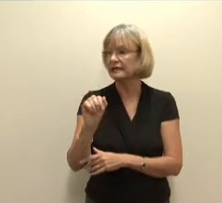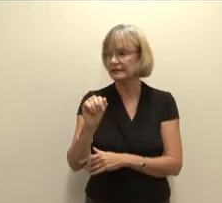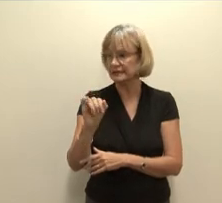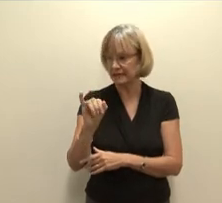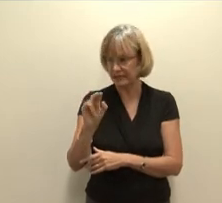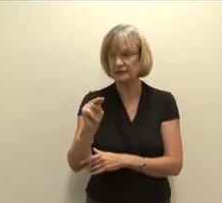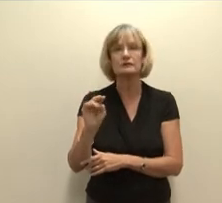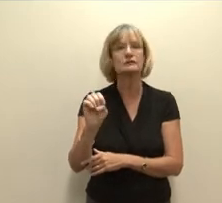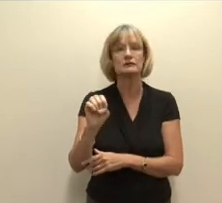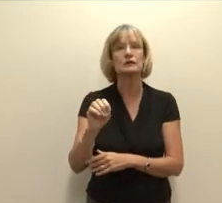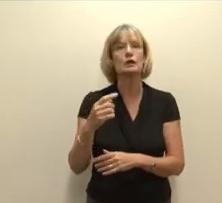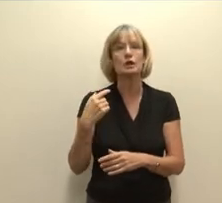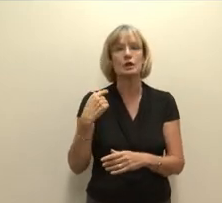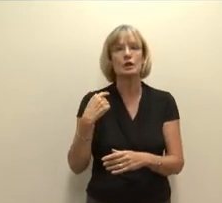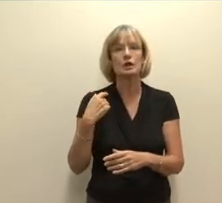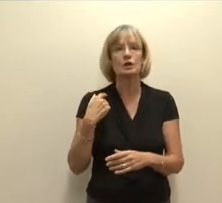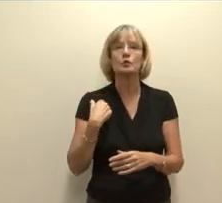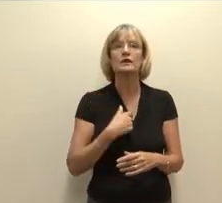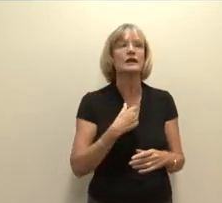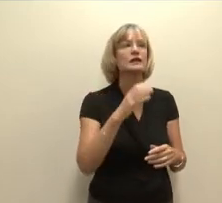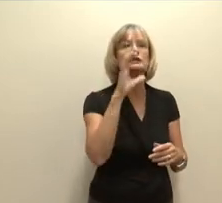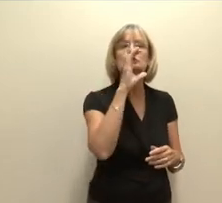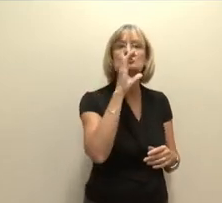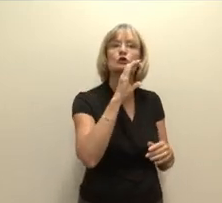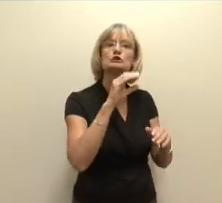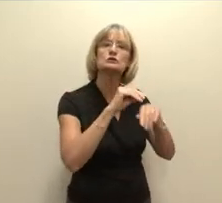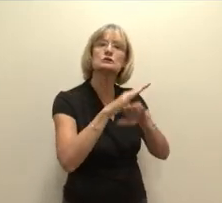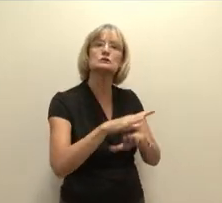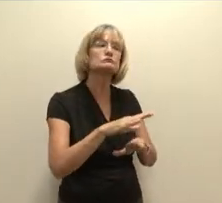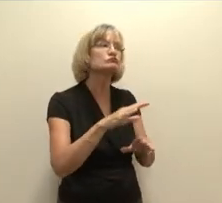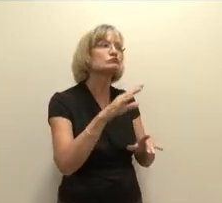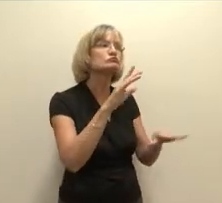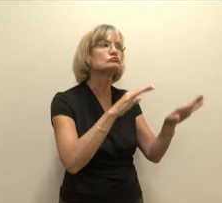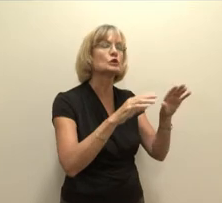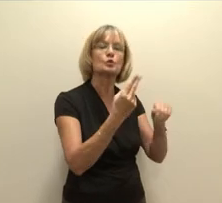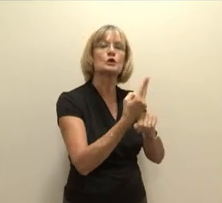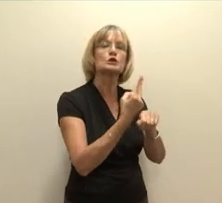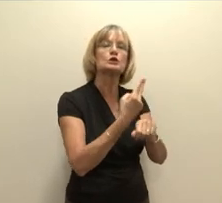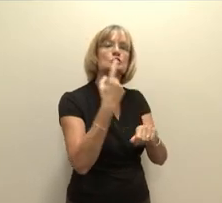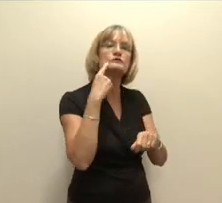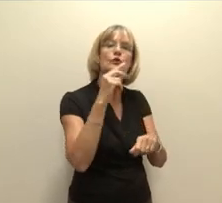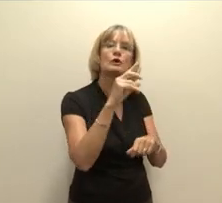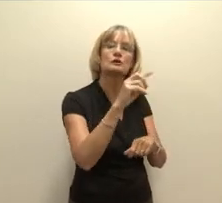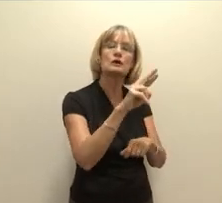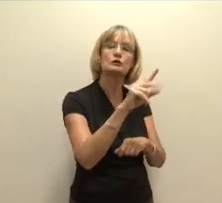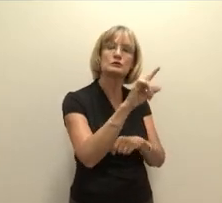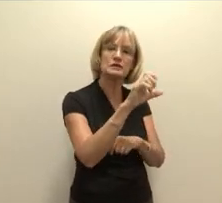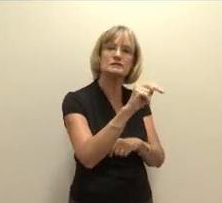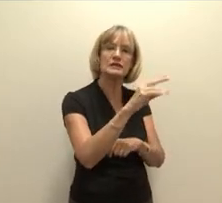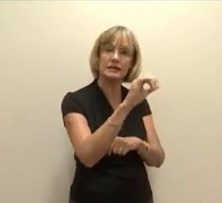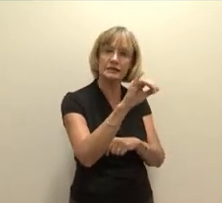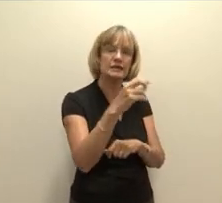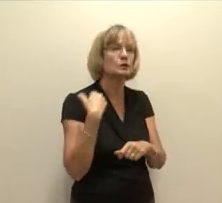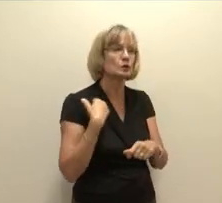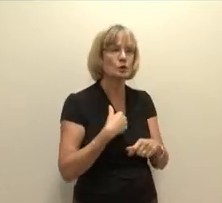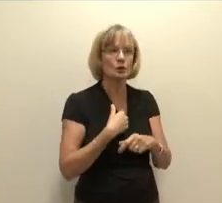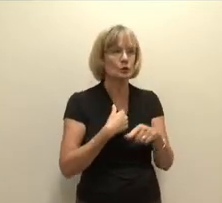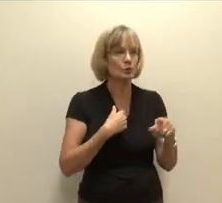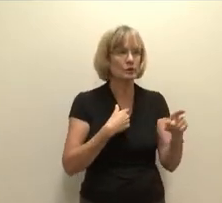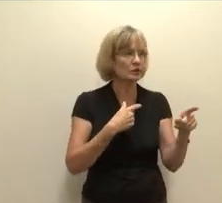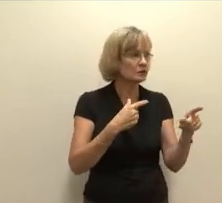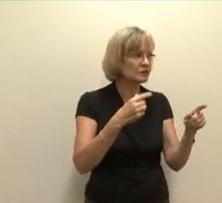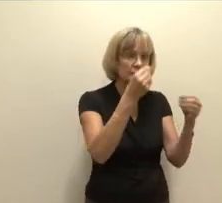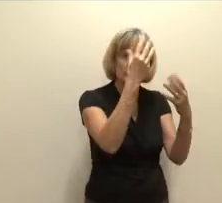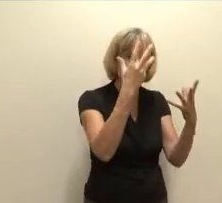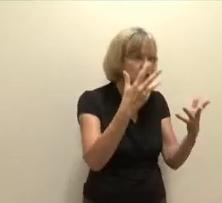Working with the TASB search consultants who we used for Dr. Nelson and for Dr. Kane, we gathered information from this community,